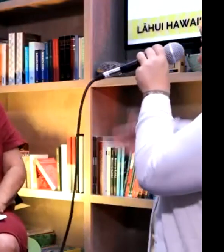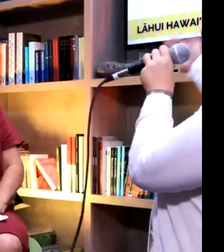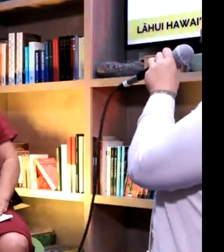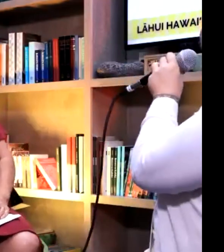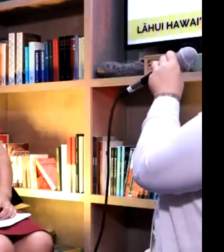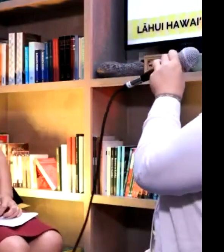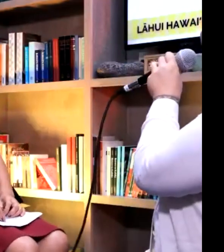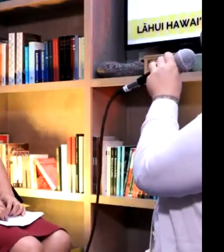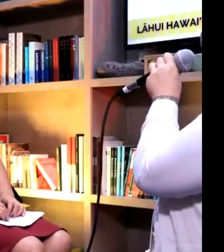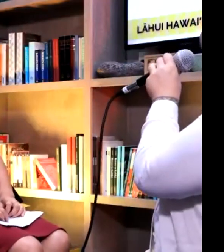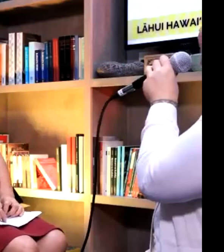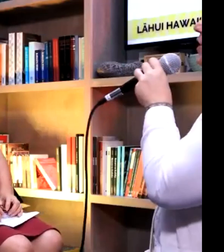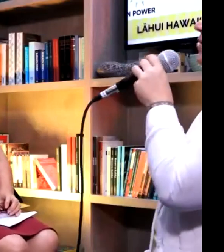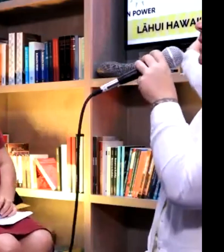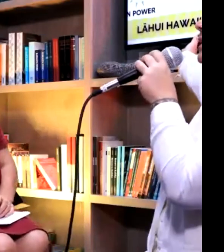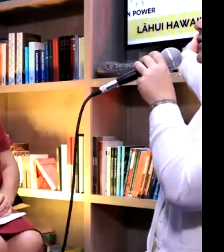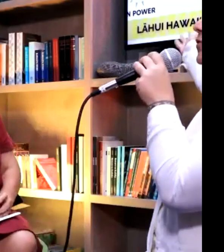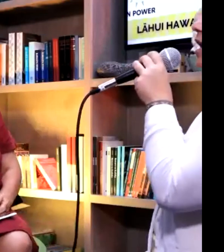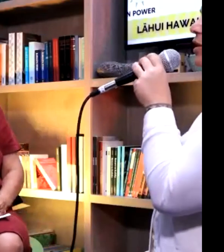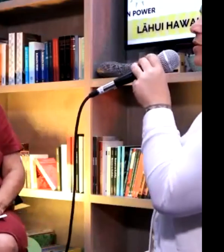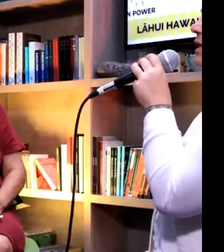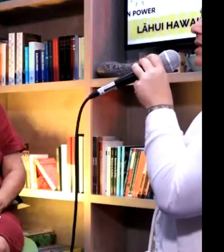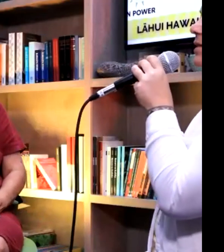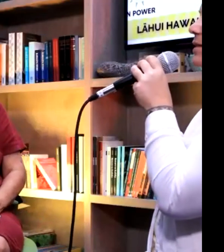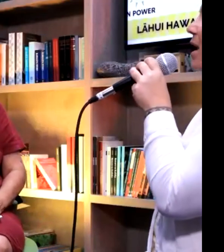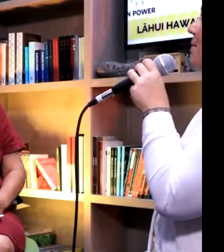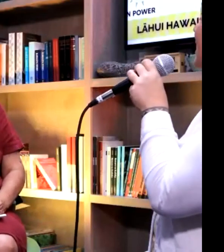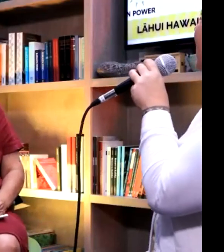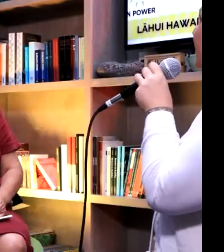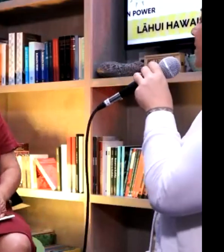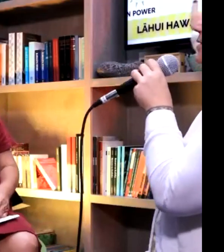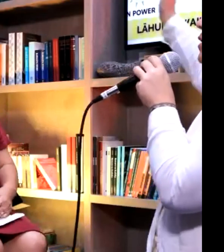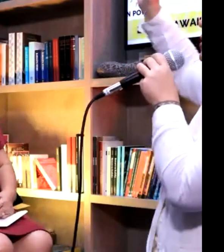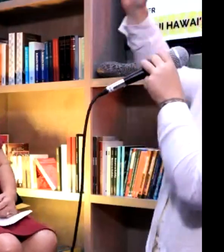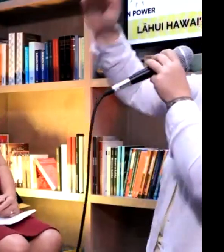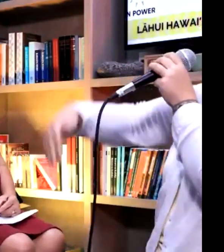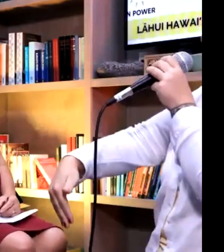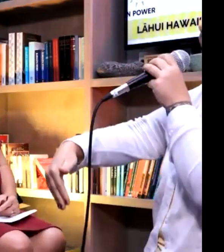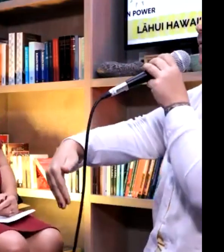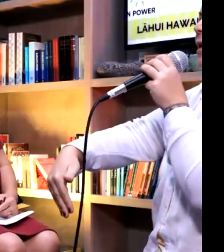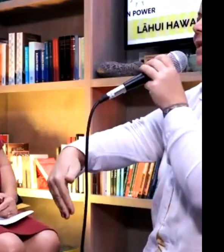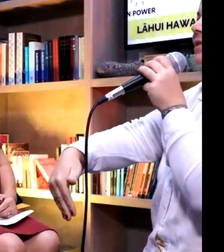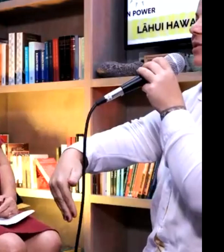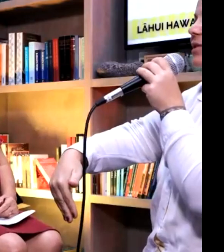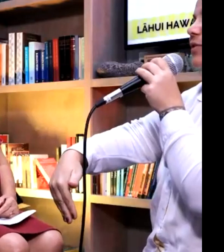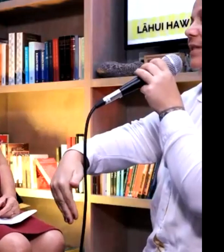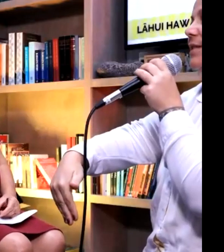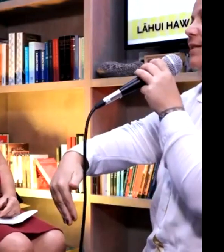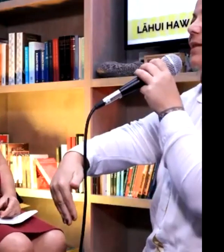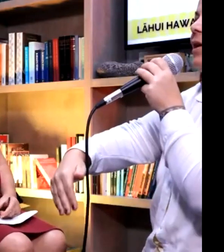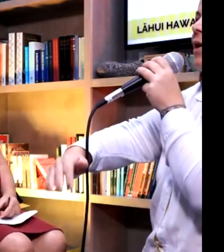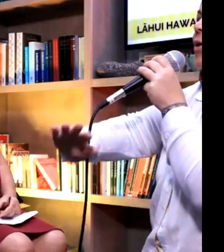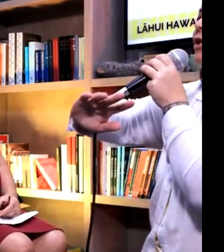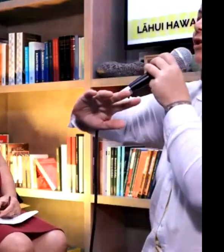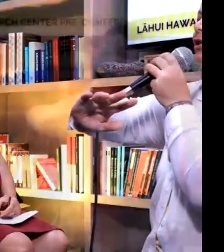And I do really want to encourage everybody to follow these accounts. So this is Native Hawaiian Student